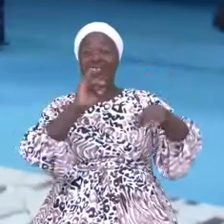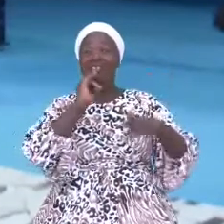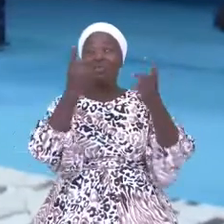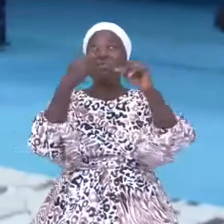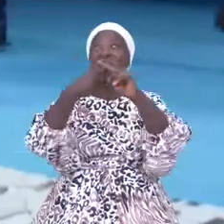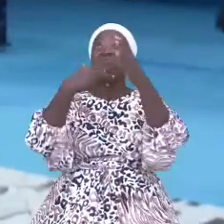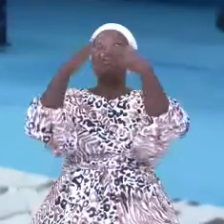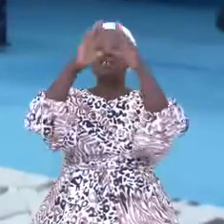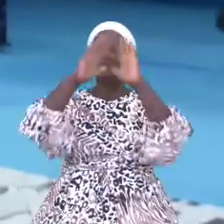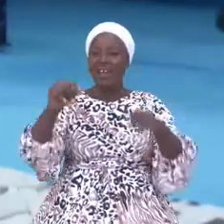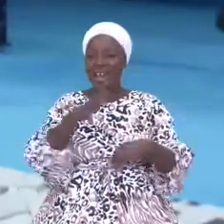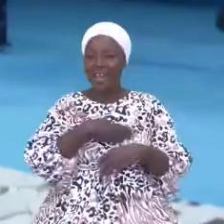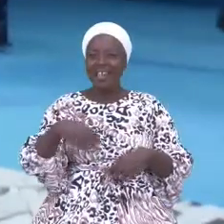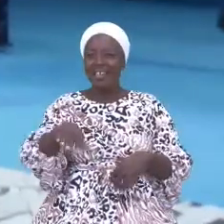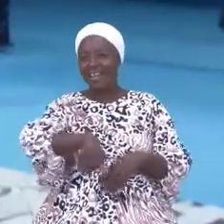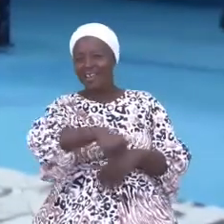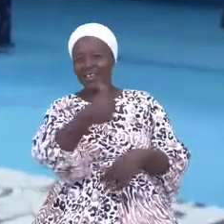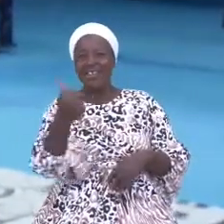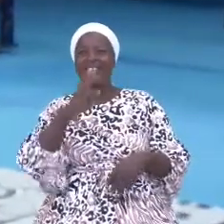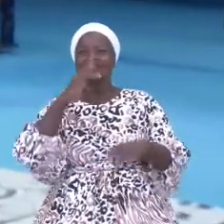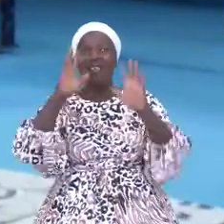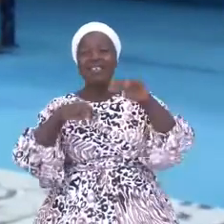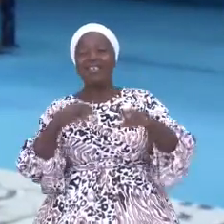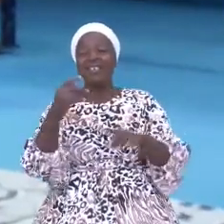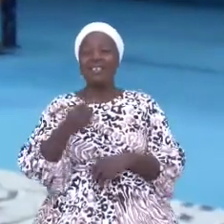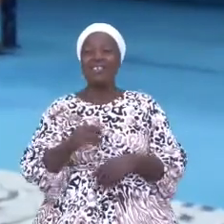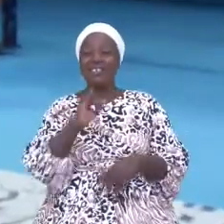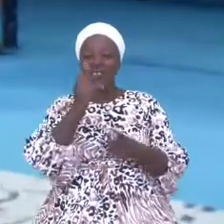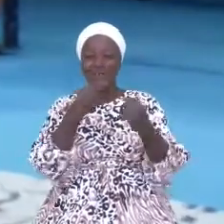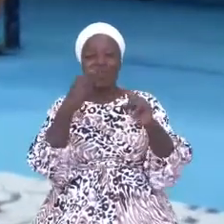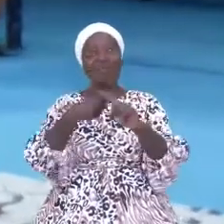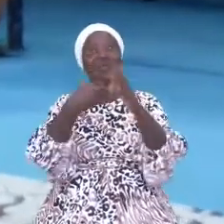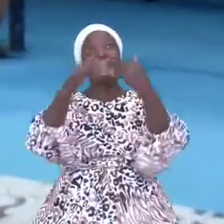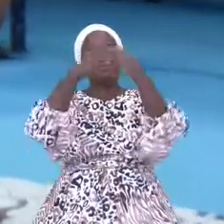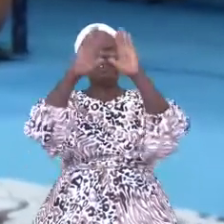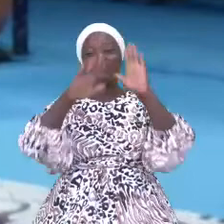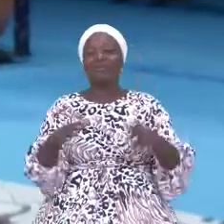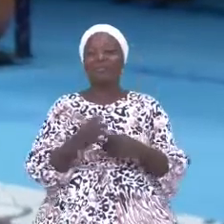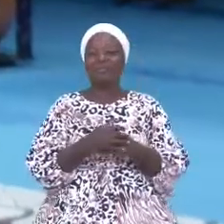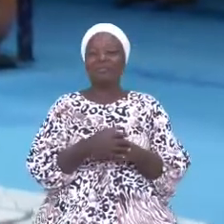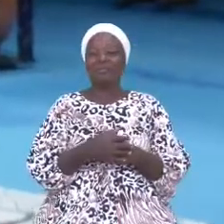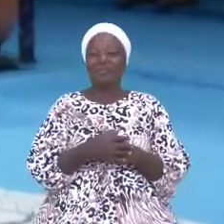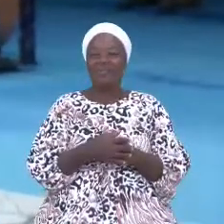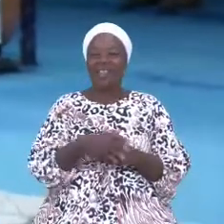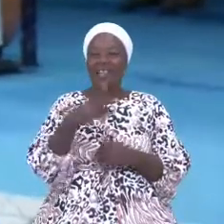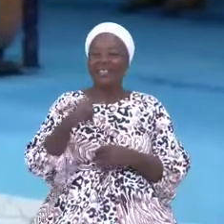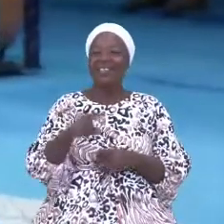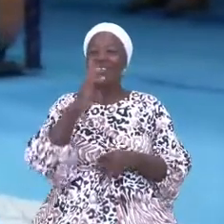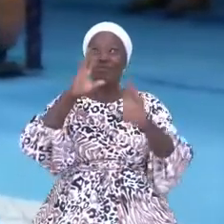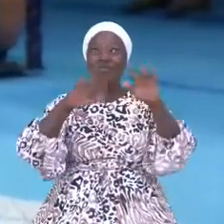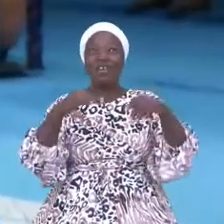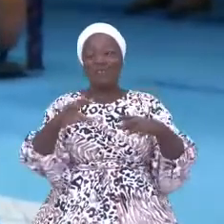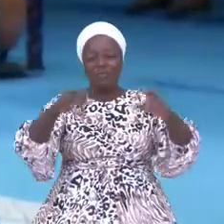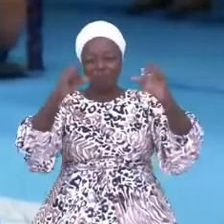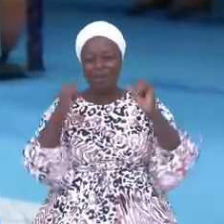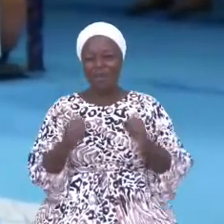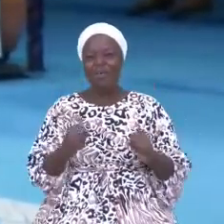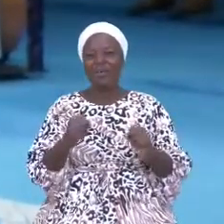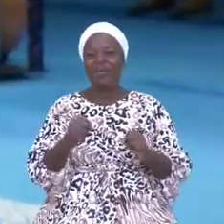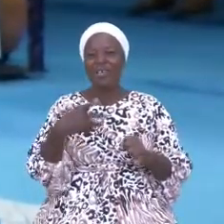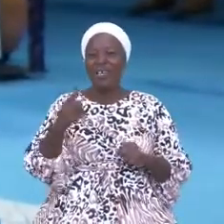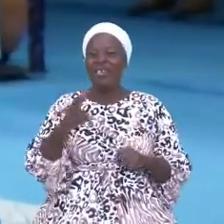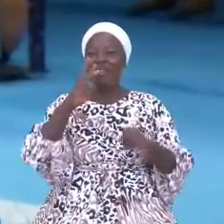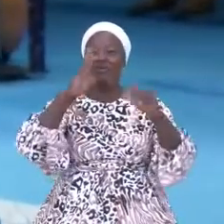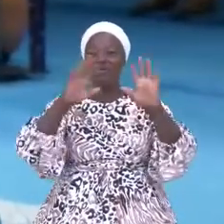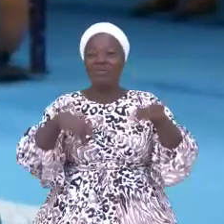heaven. Another rain is coming from heaven. The rain of power, the